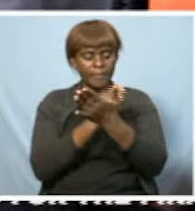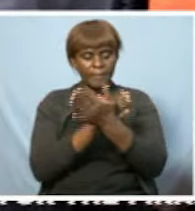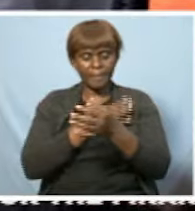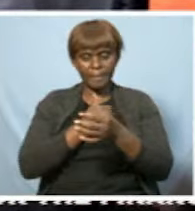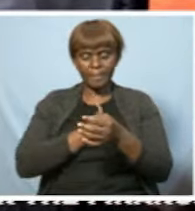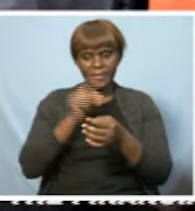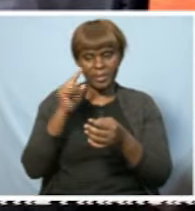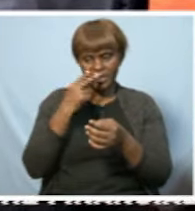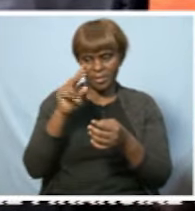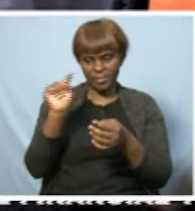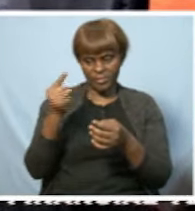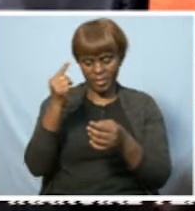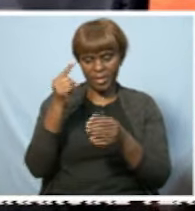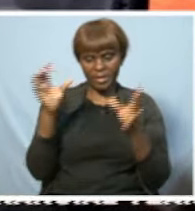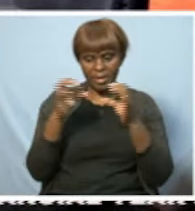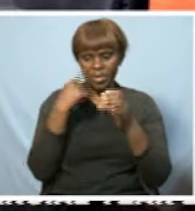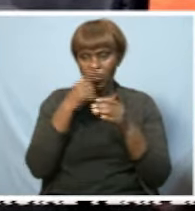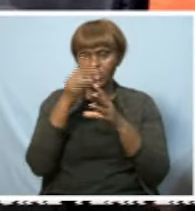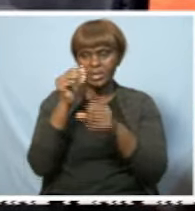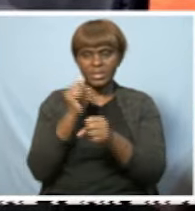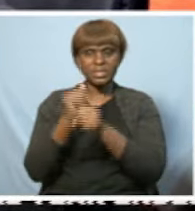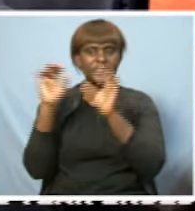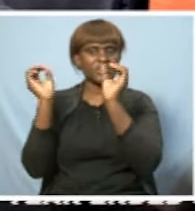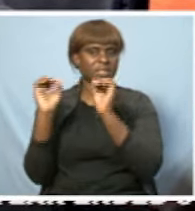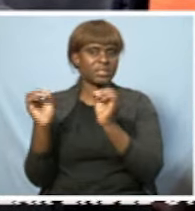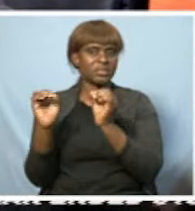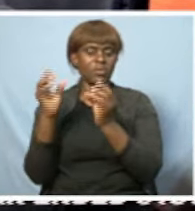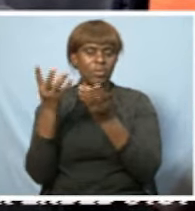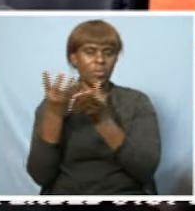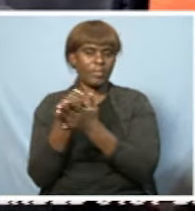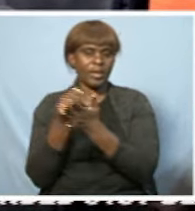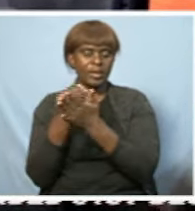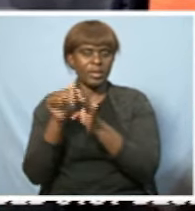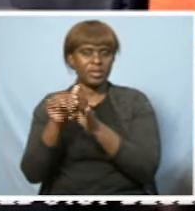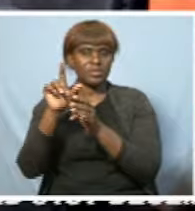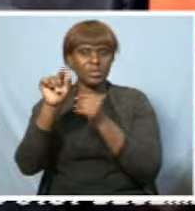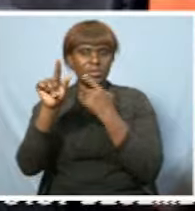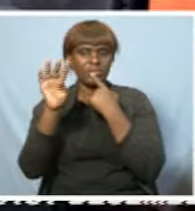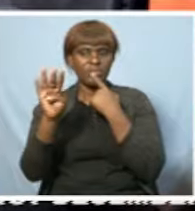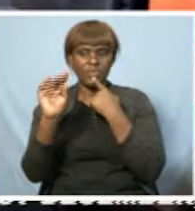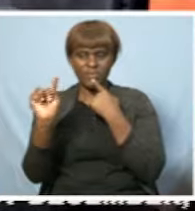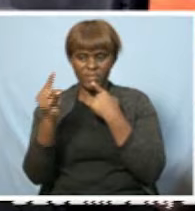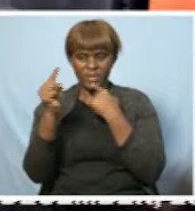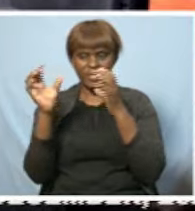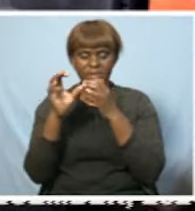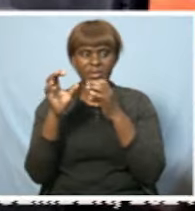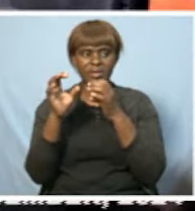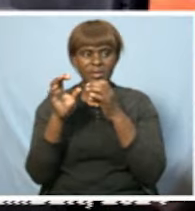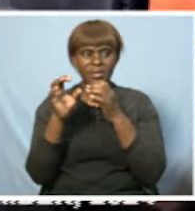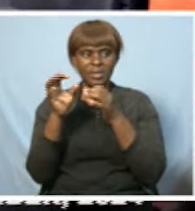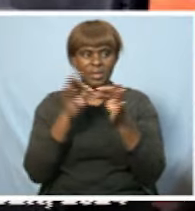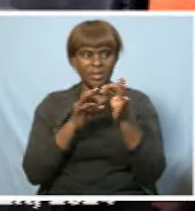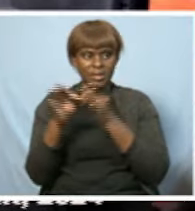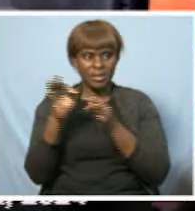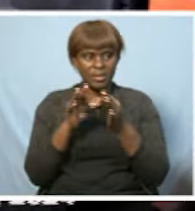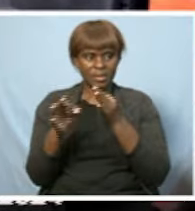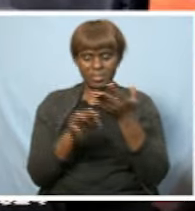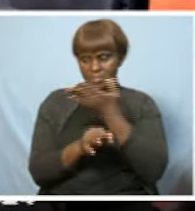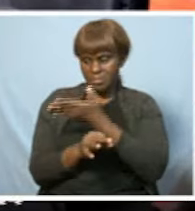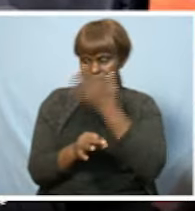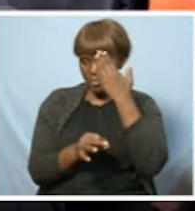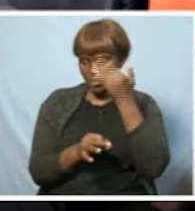council chair that received the 0 kwacha in 2024. May they just explain to